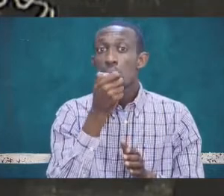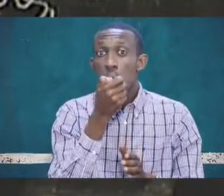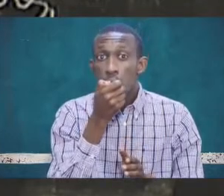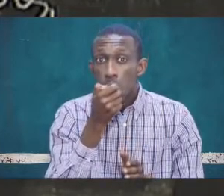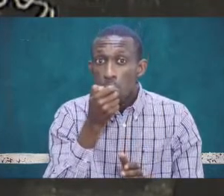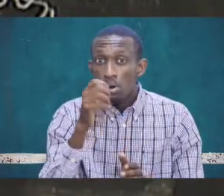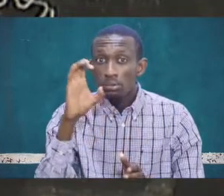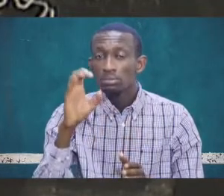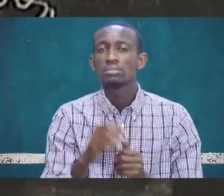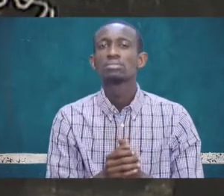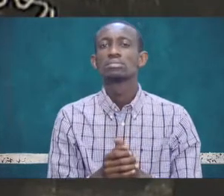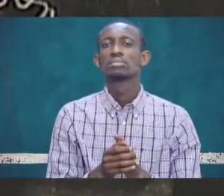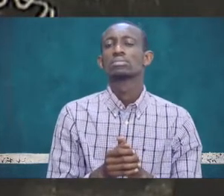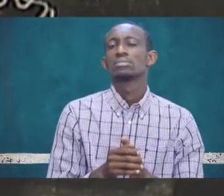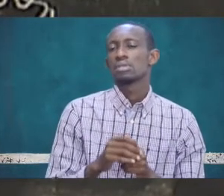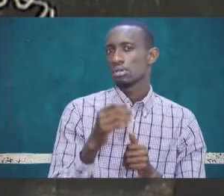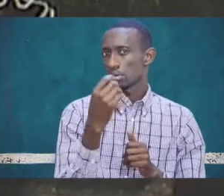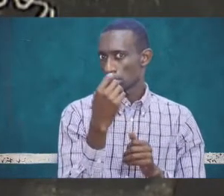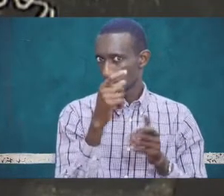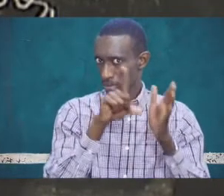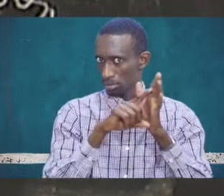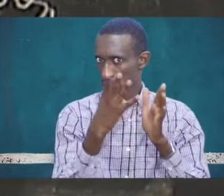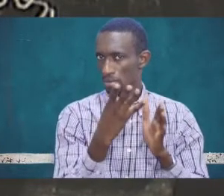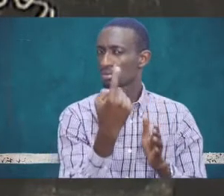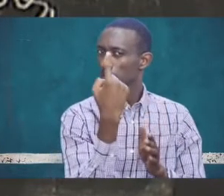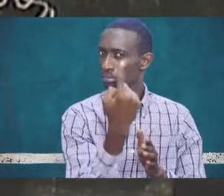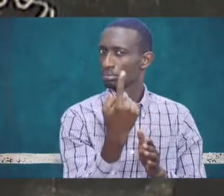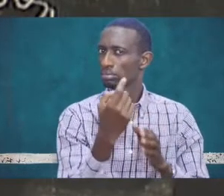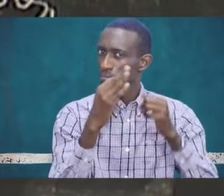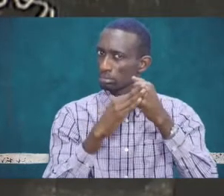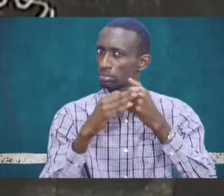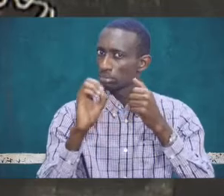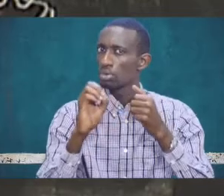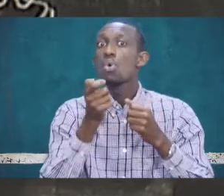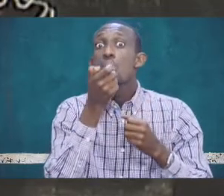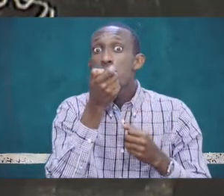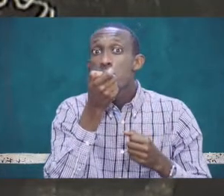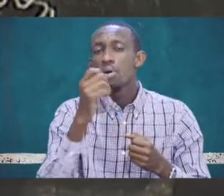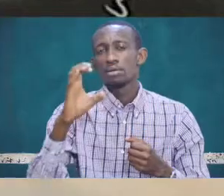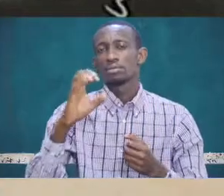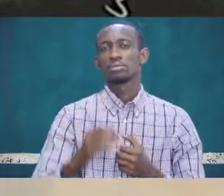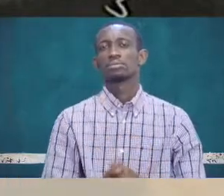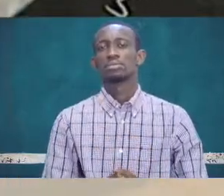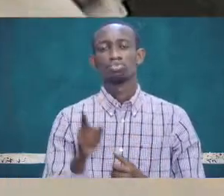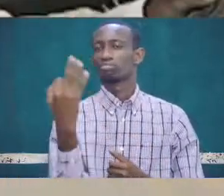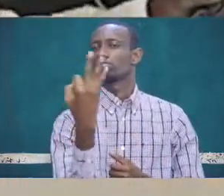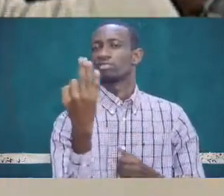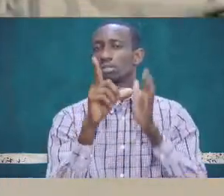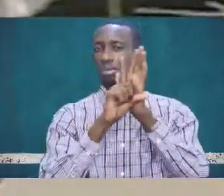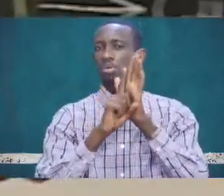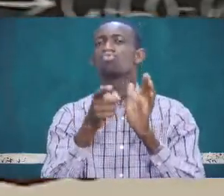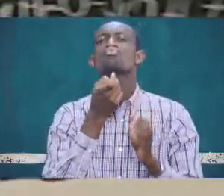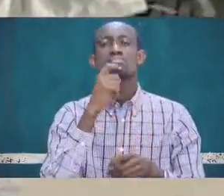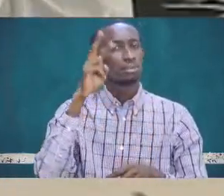and at 180 degrees Celsius. Those are 3 conditions. So you still need to